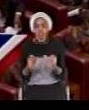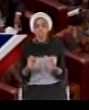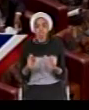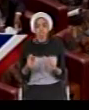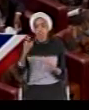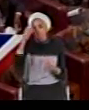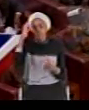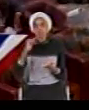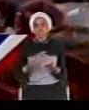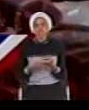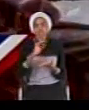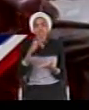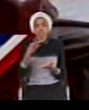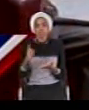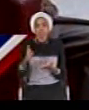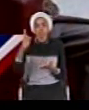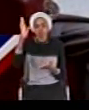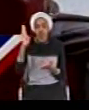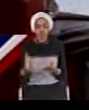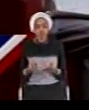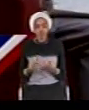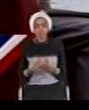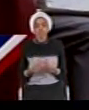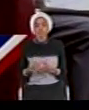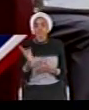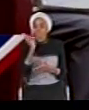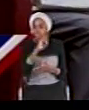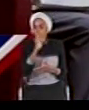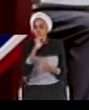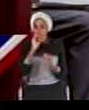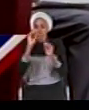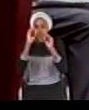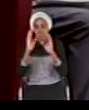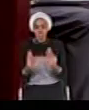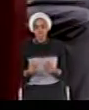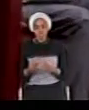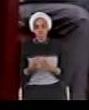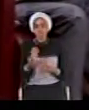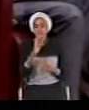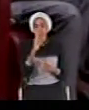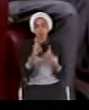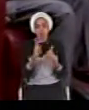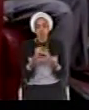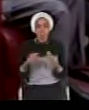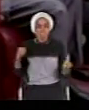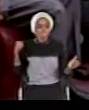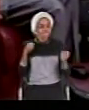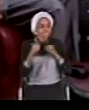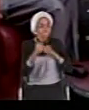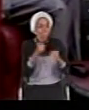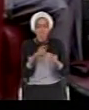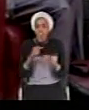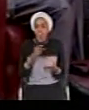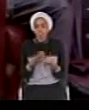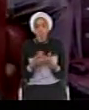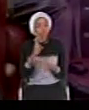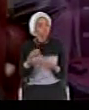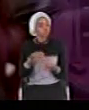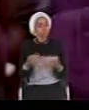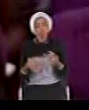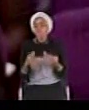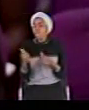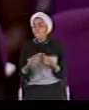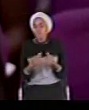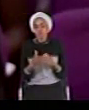glory of God. The gainsayers are the opposers of the truth, and they will do